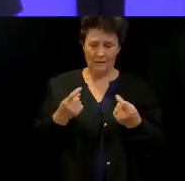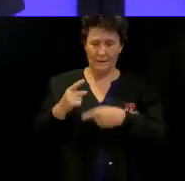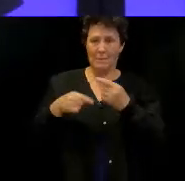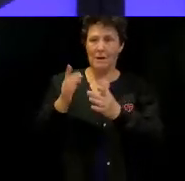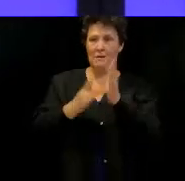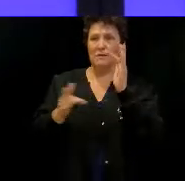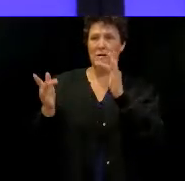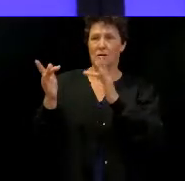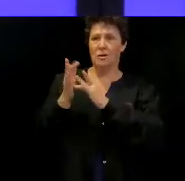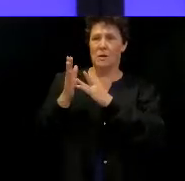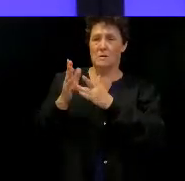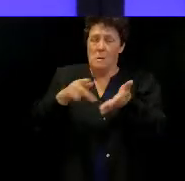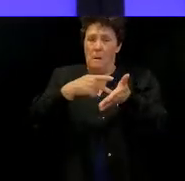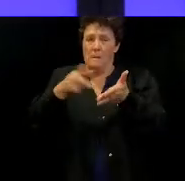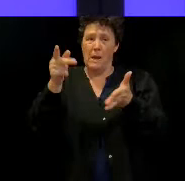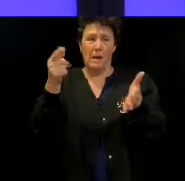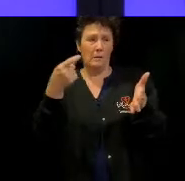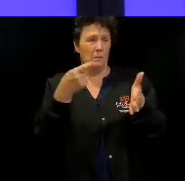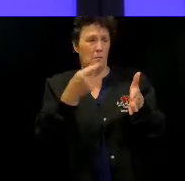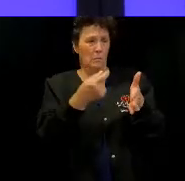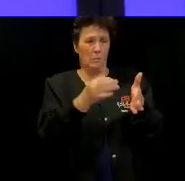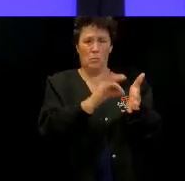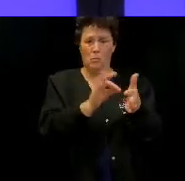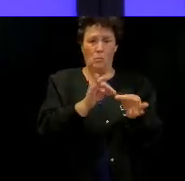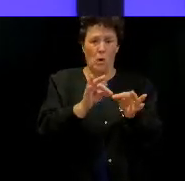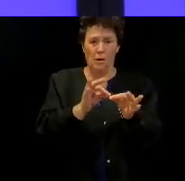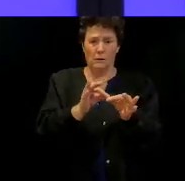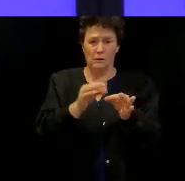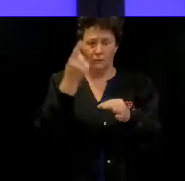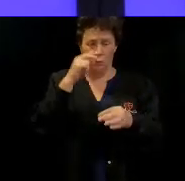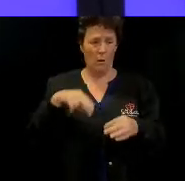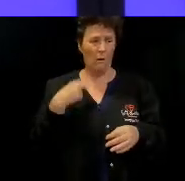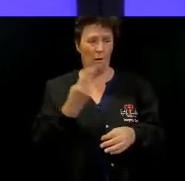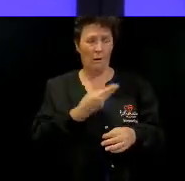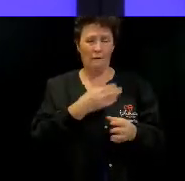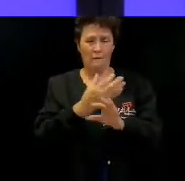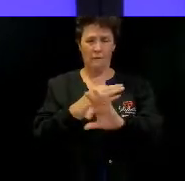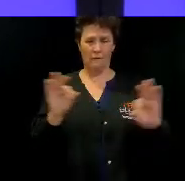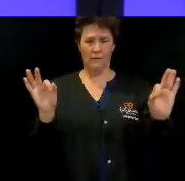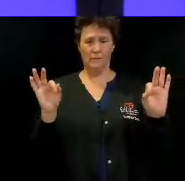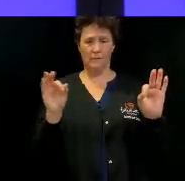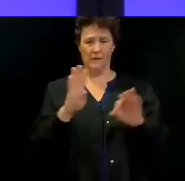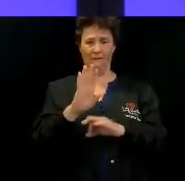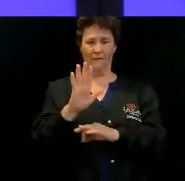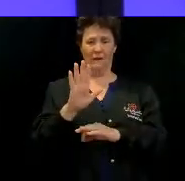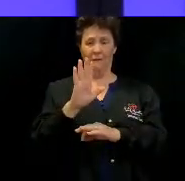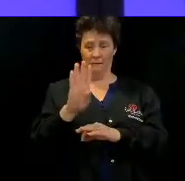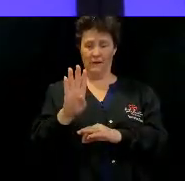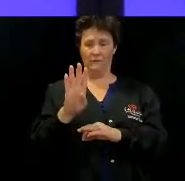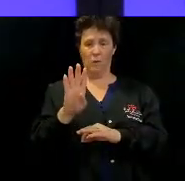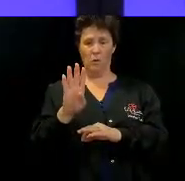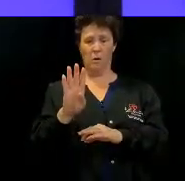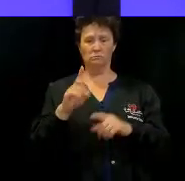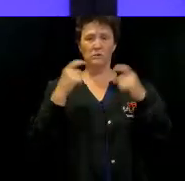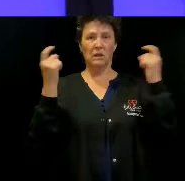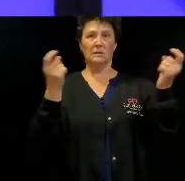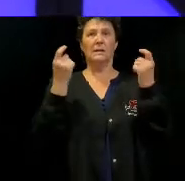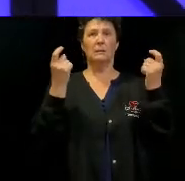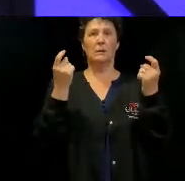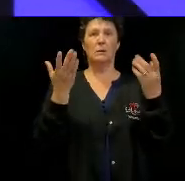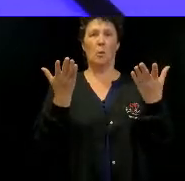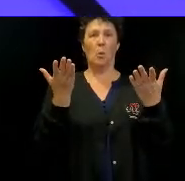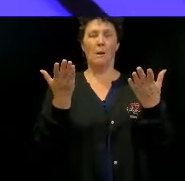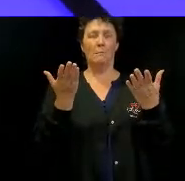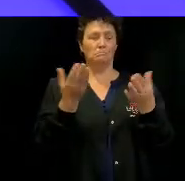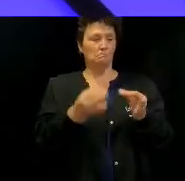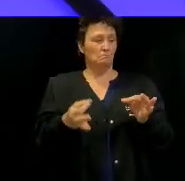the price for our freedom, right? So 54 is the celebration of what happened in 53. It says,